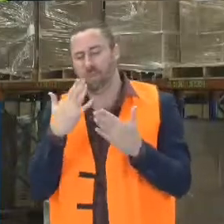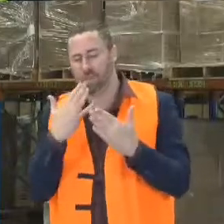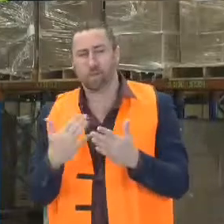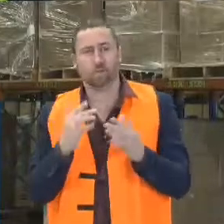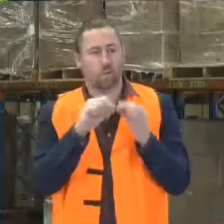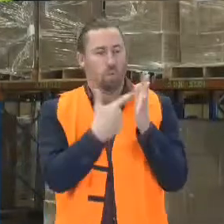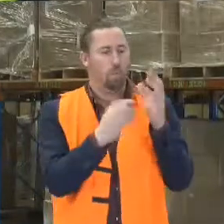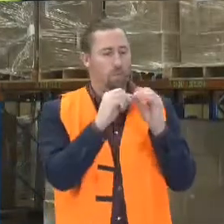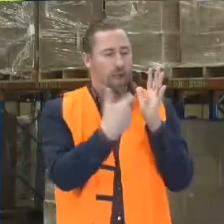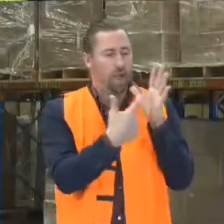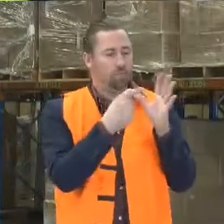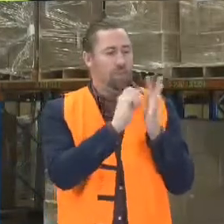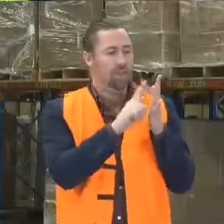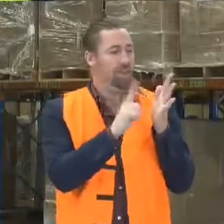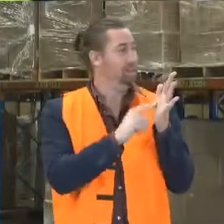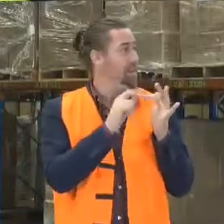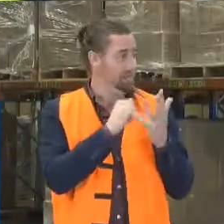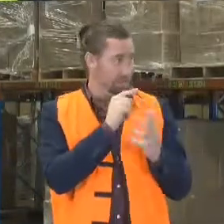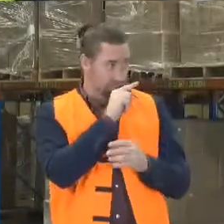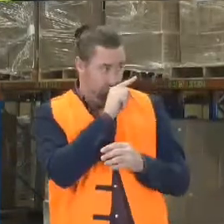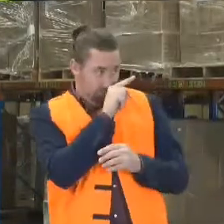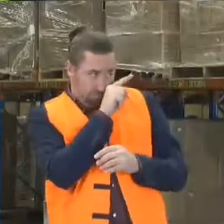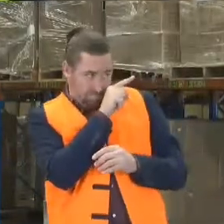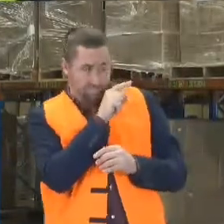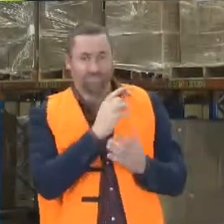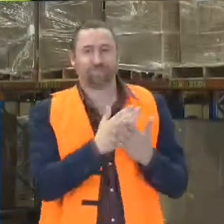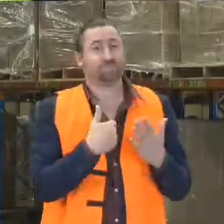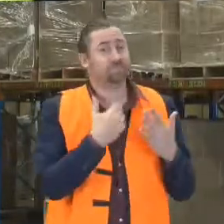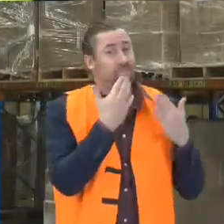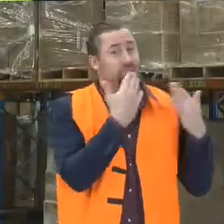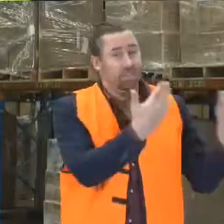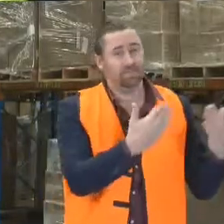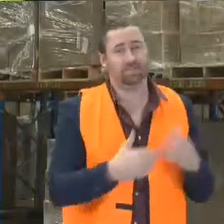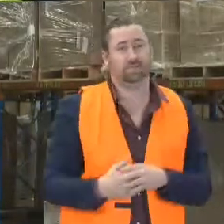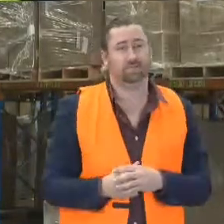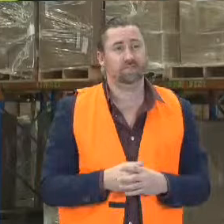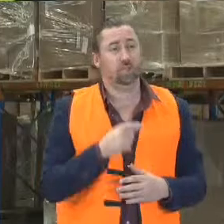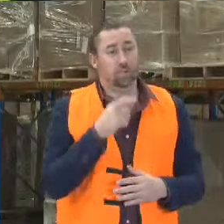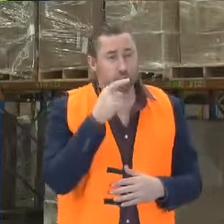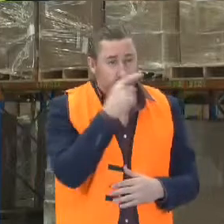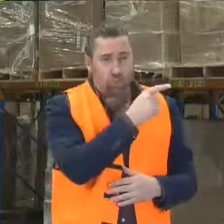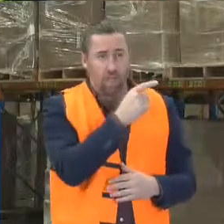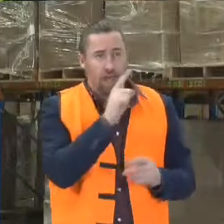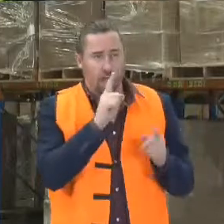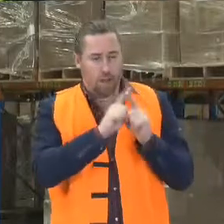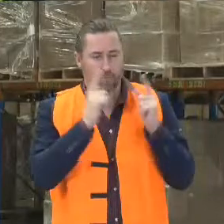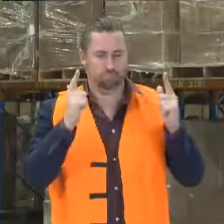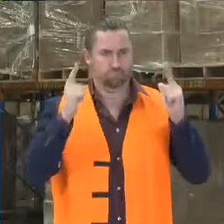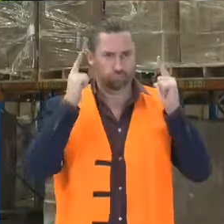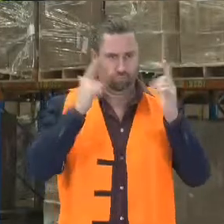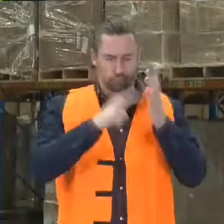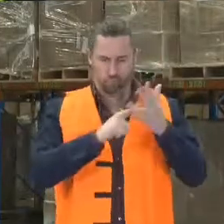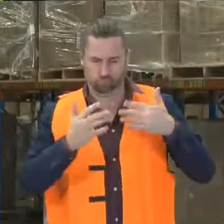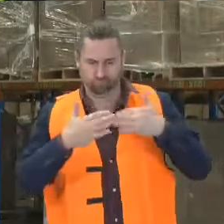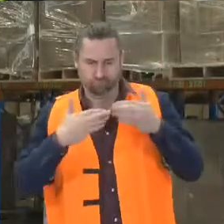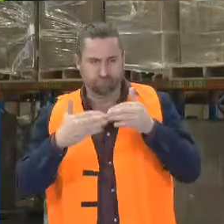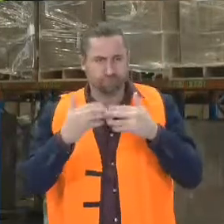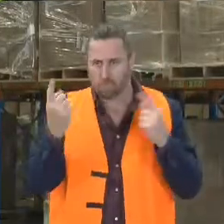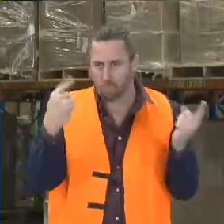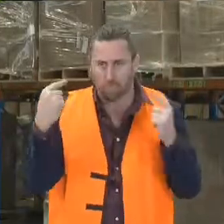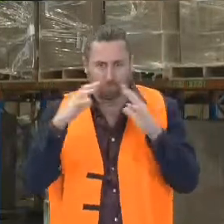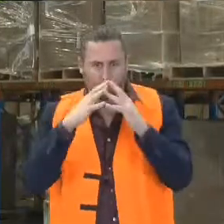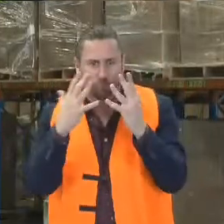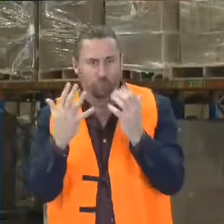Barbara Phillips, standing over there, and thank her for leading this work and the great team that have done all this. It's